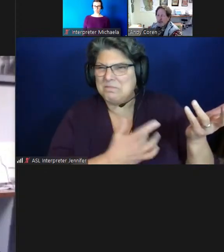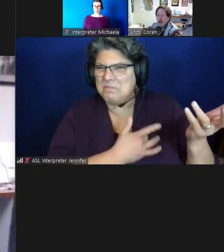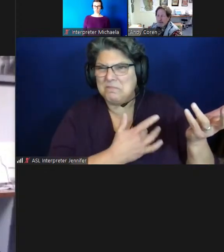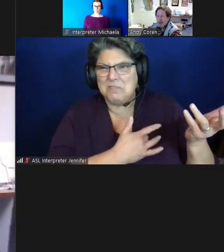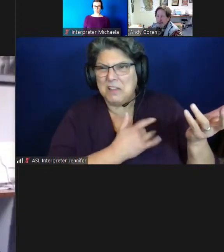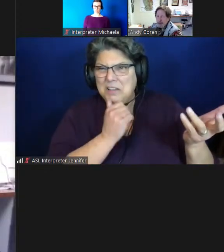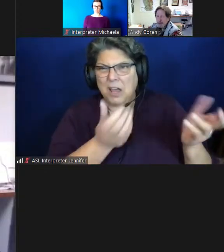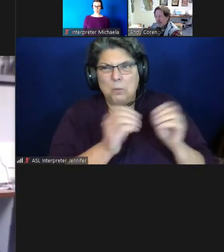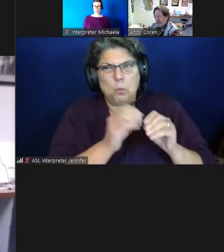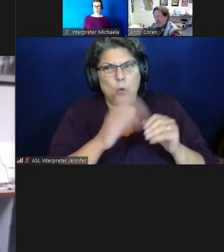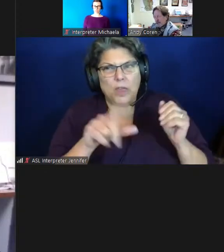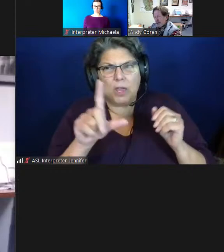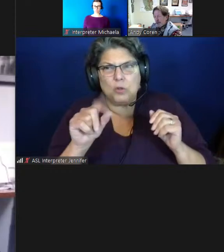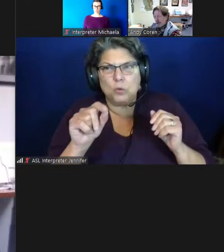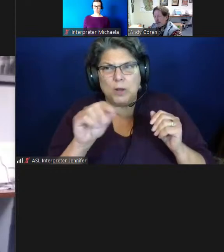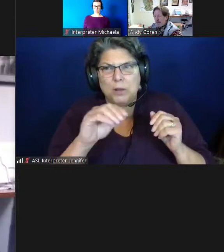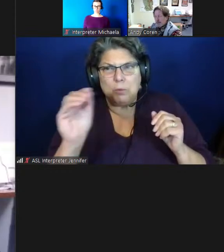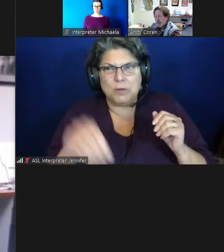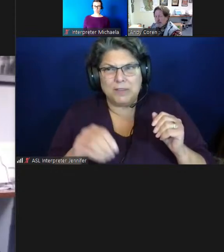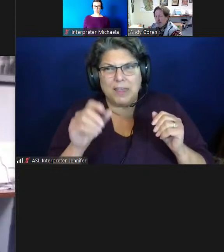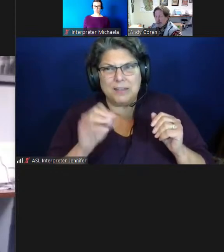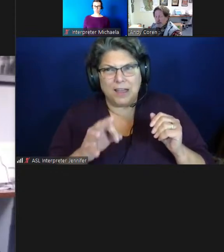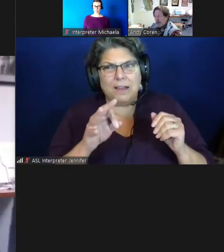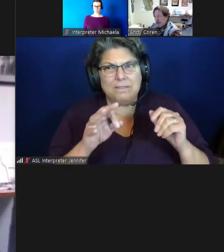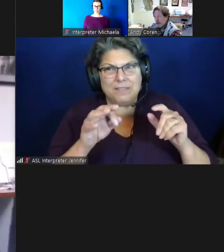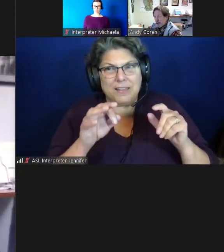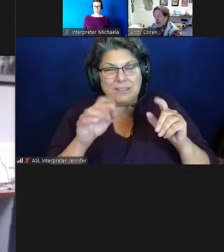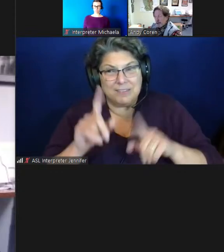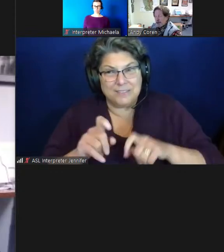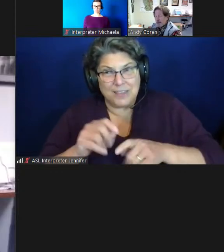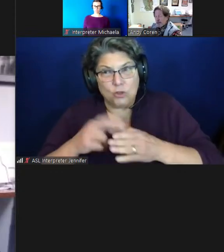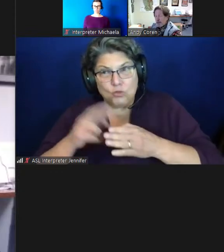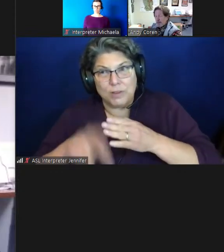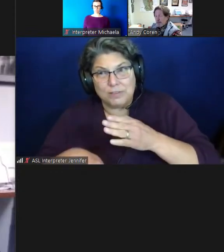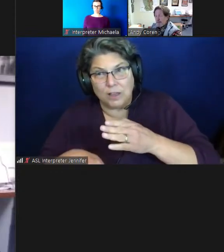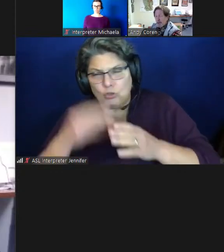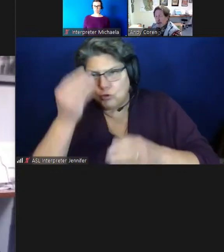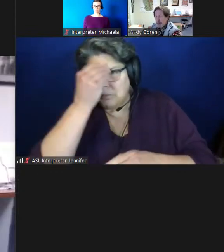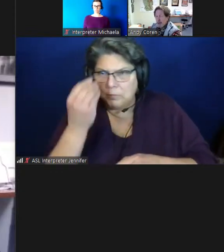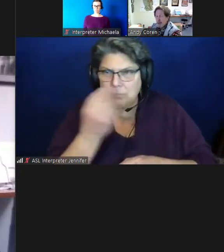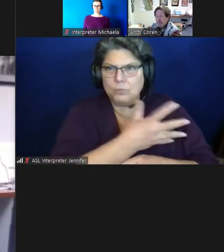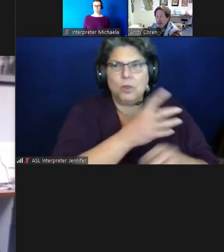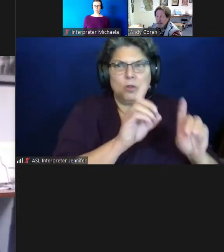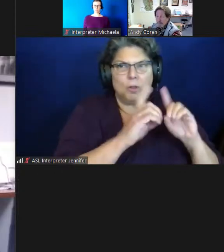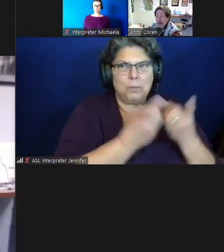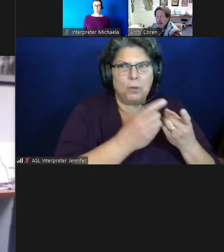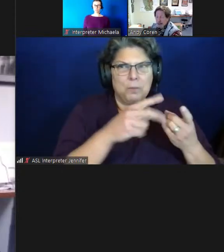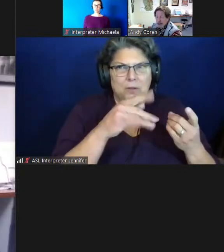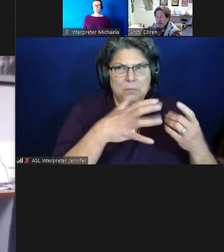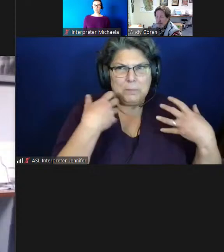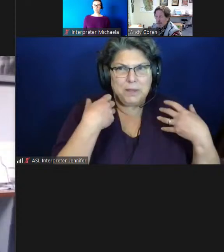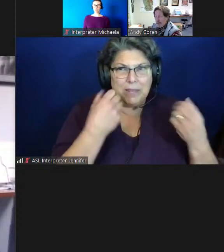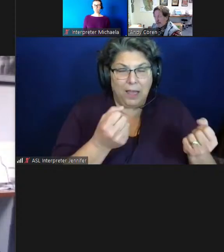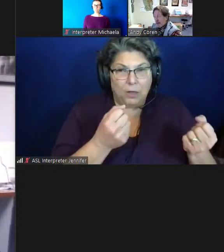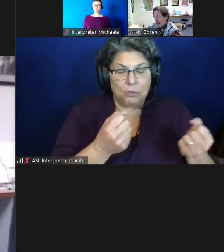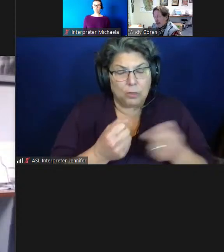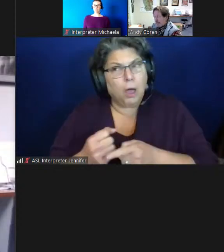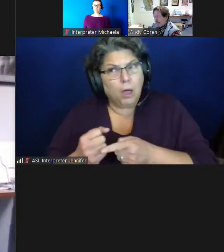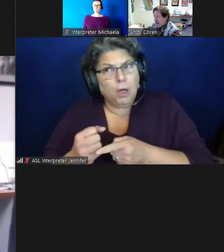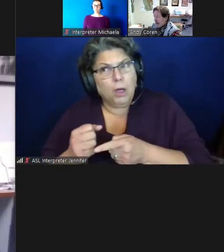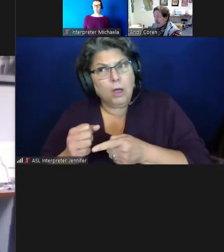more than 20% of the results of these to be reported. These are distributed with a reporting mechanism